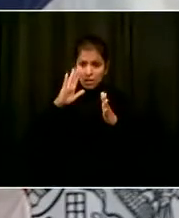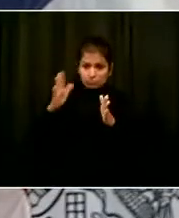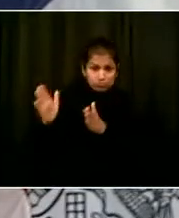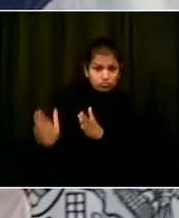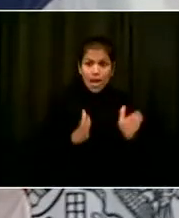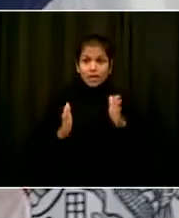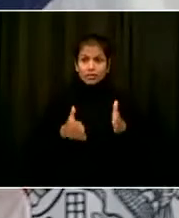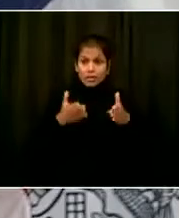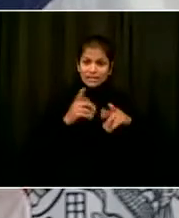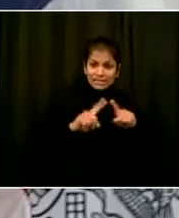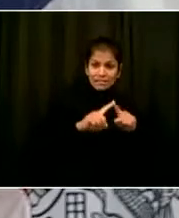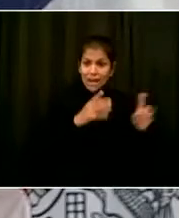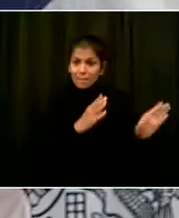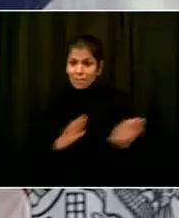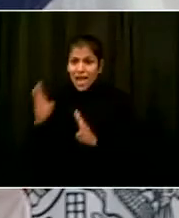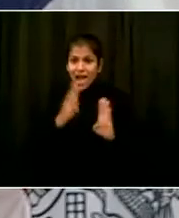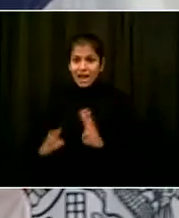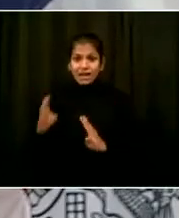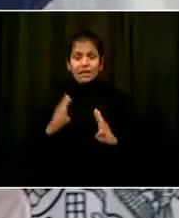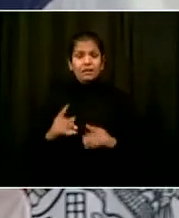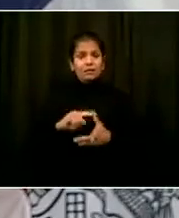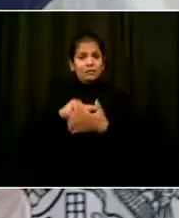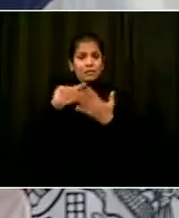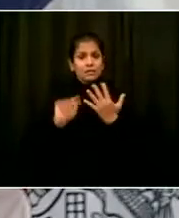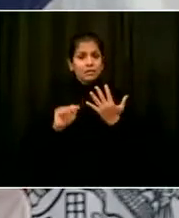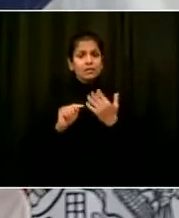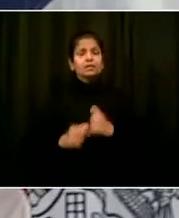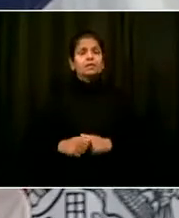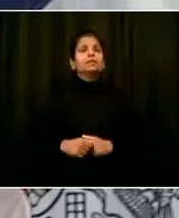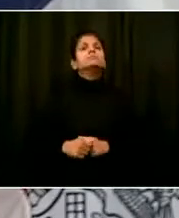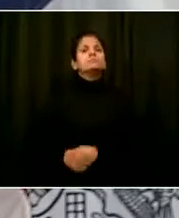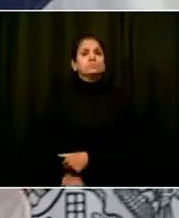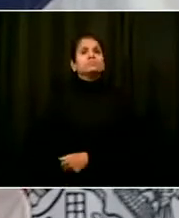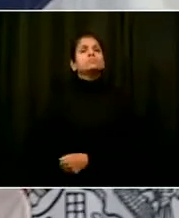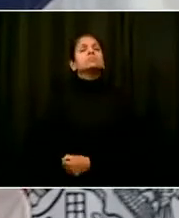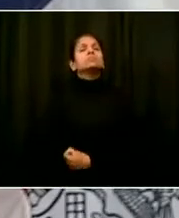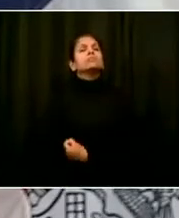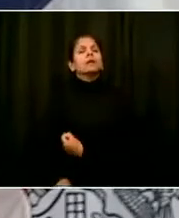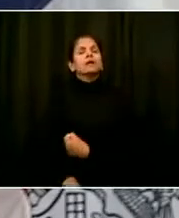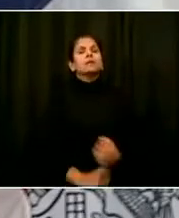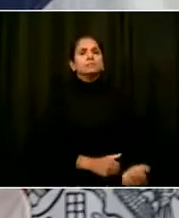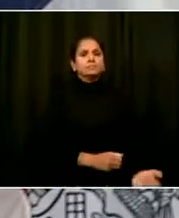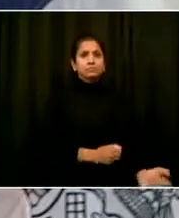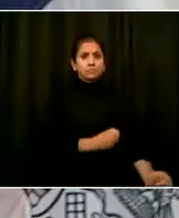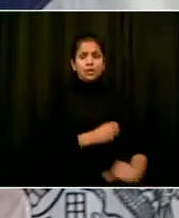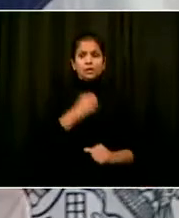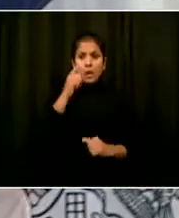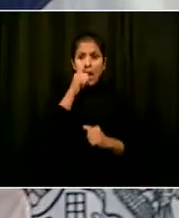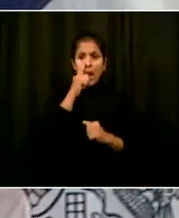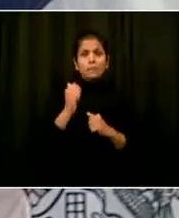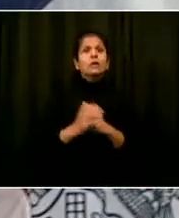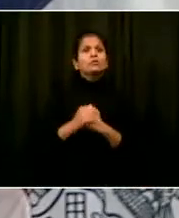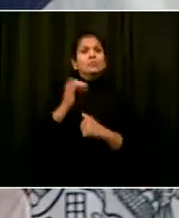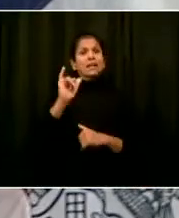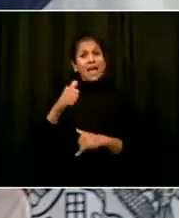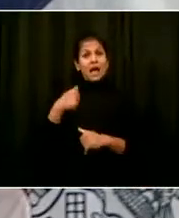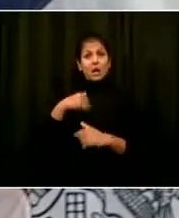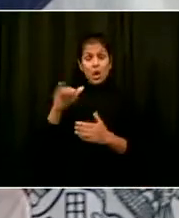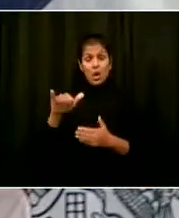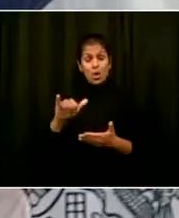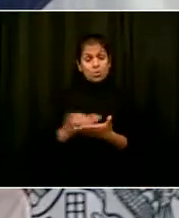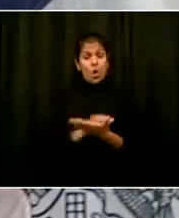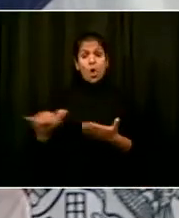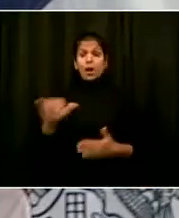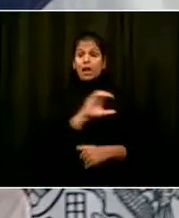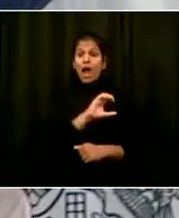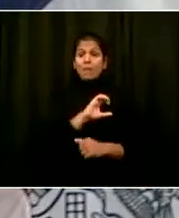there how does that work well it's look the whole approach mypd takes is to adjust constantly this is